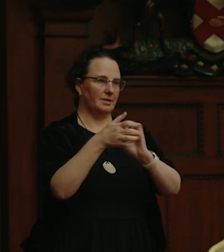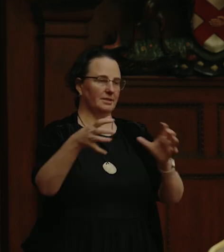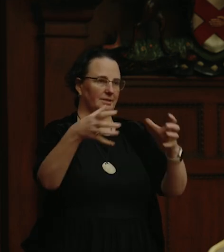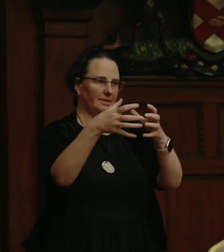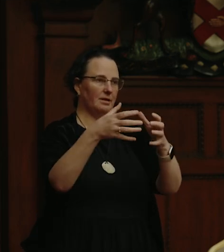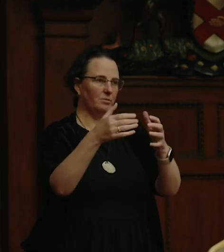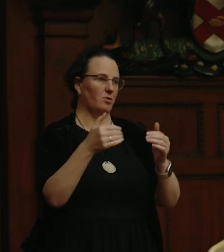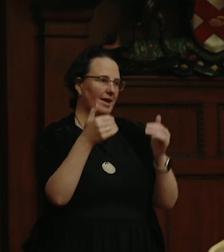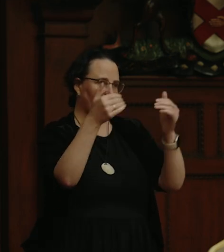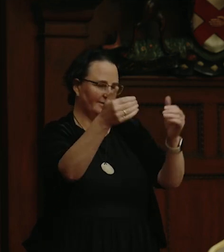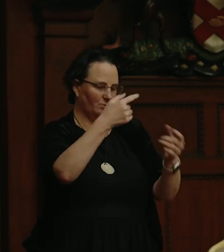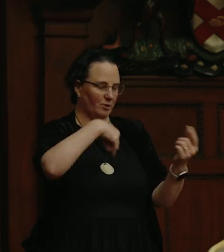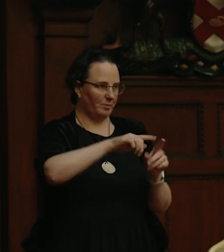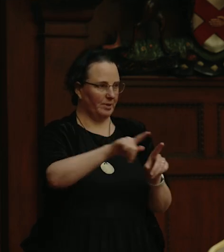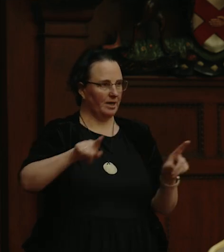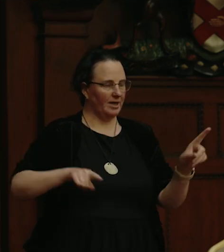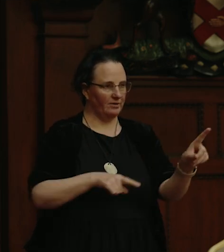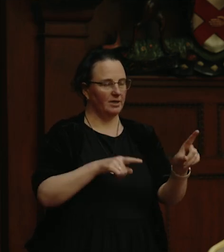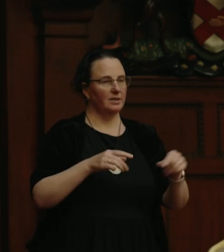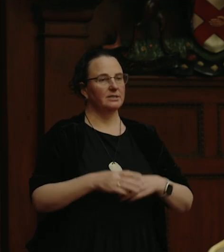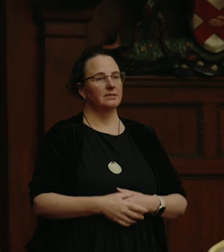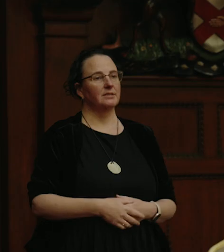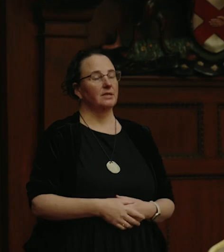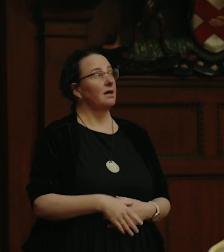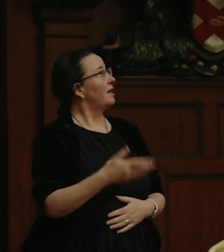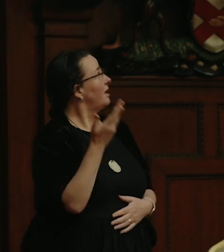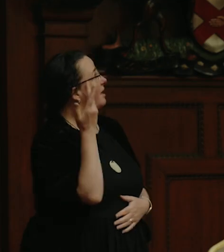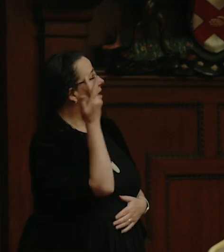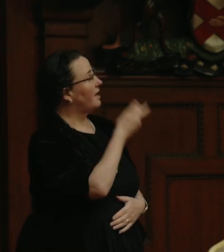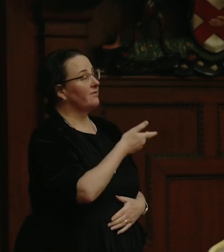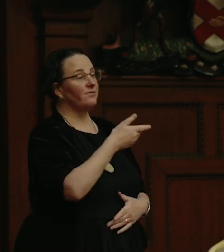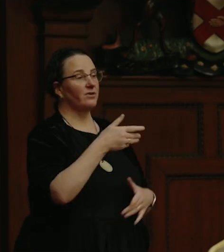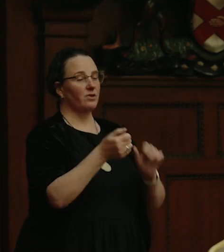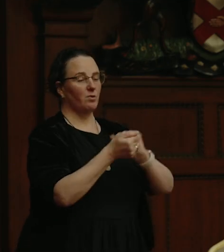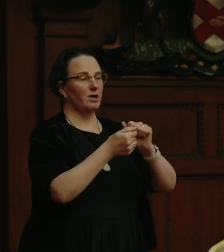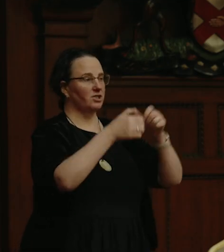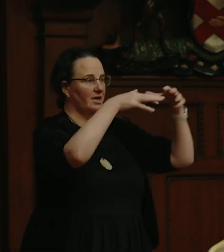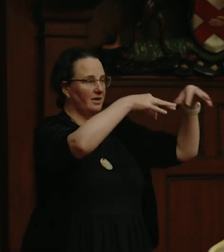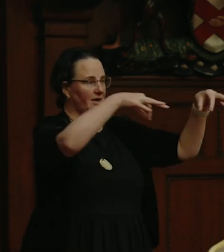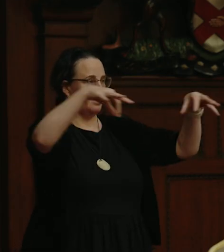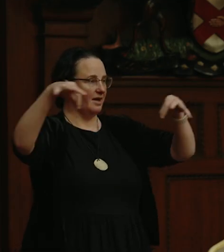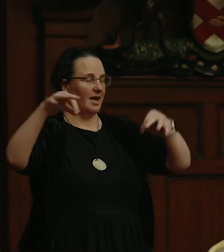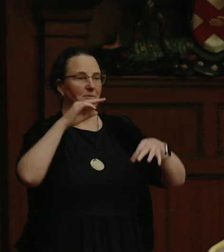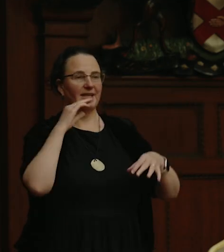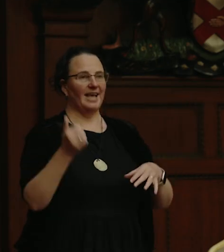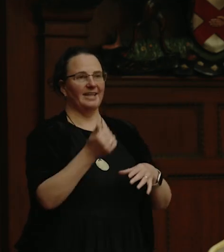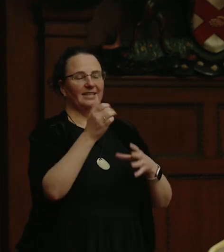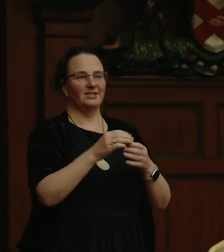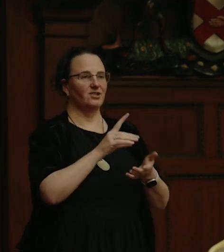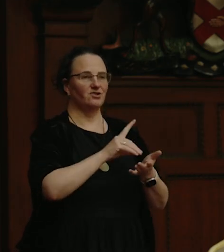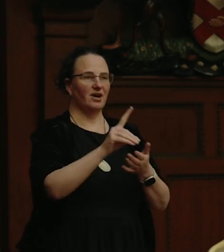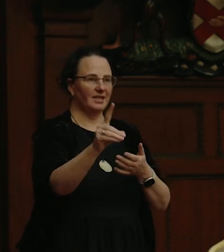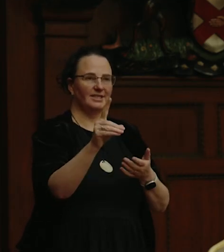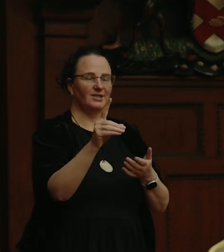In terms of environmental, I have a picture of the washing line here. I think anything that dries your clothes really well dries